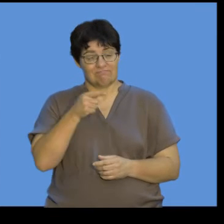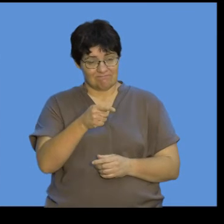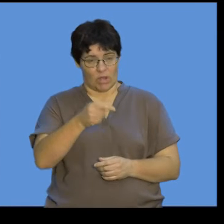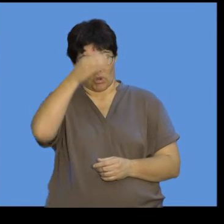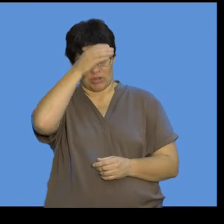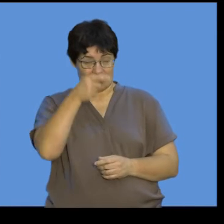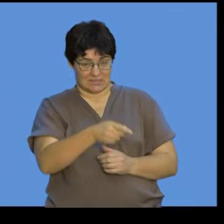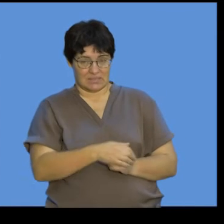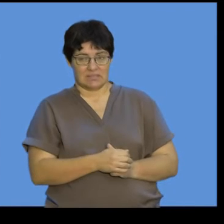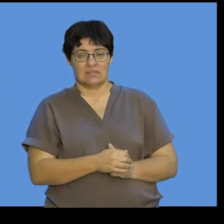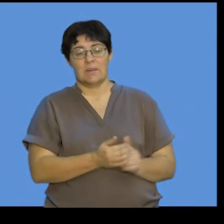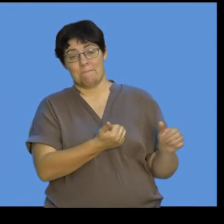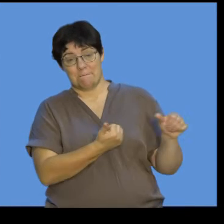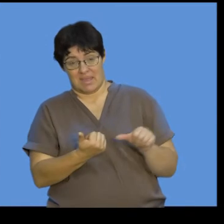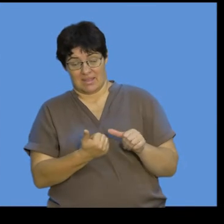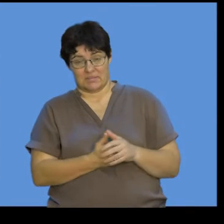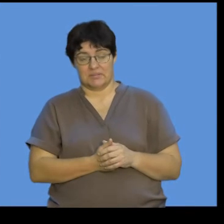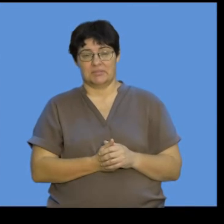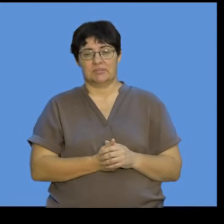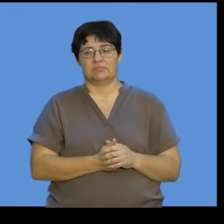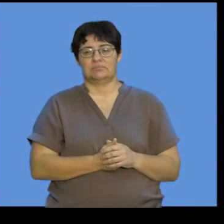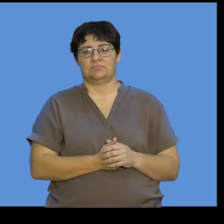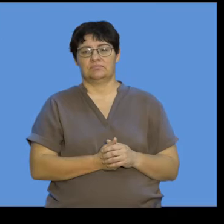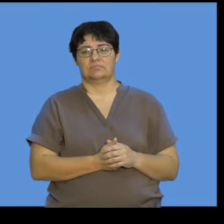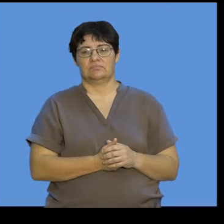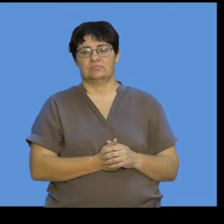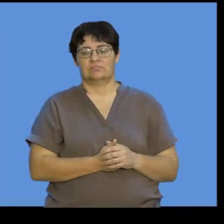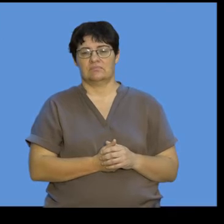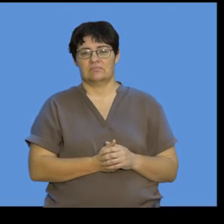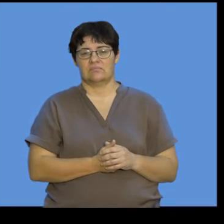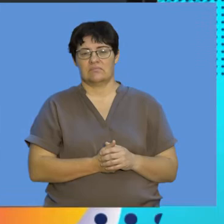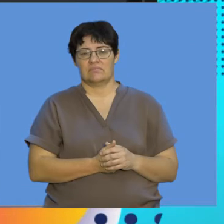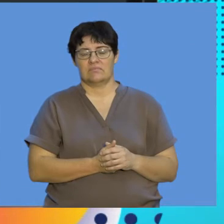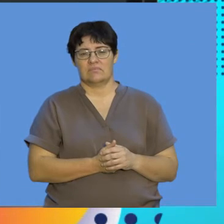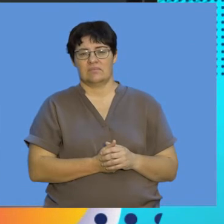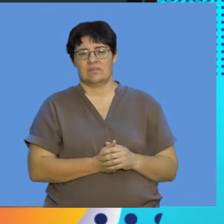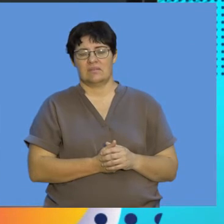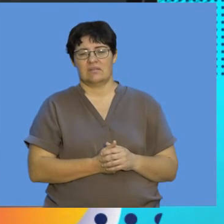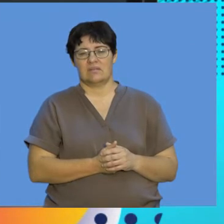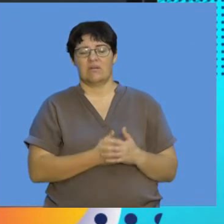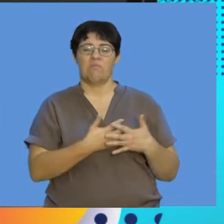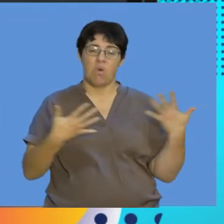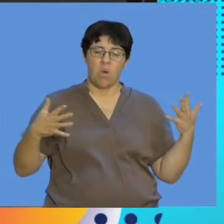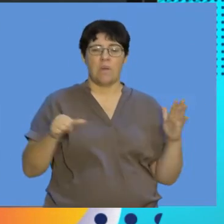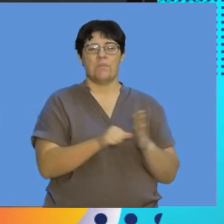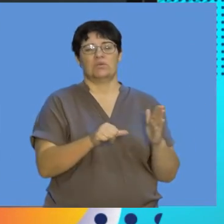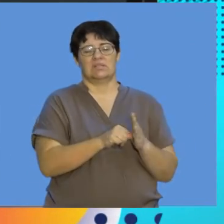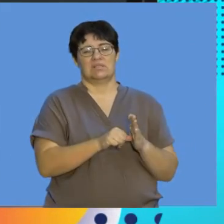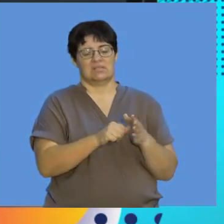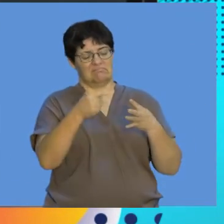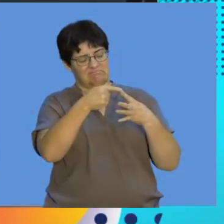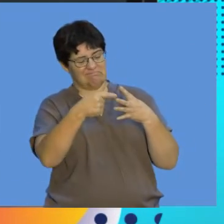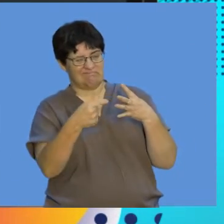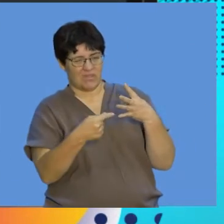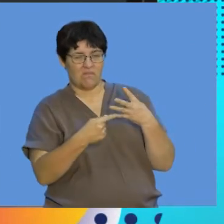concept, we also want to look into some of the most important aspects in terms